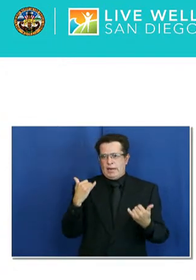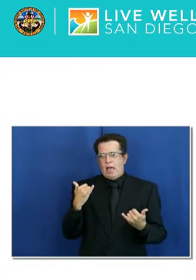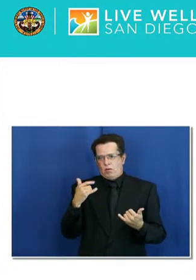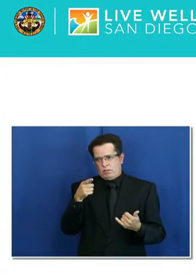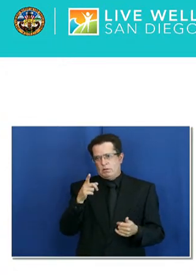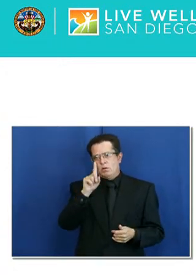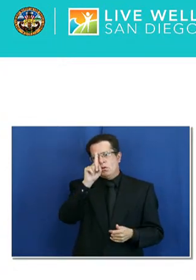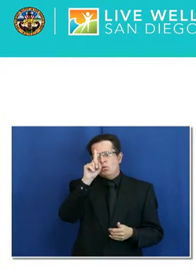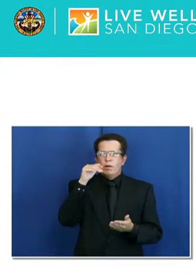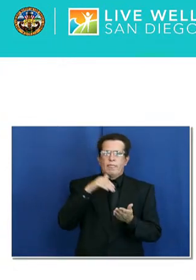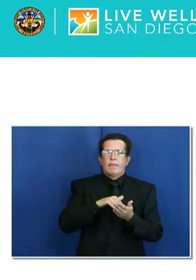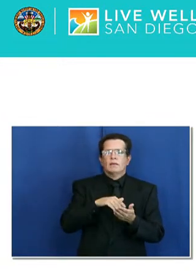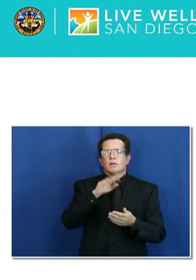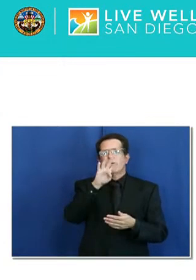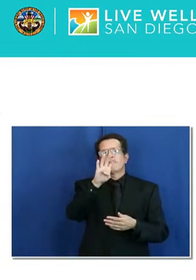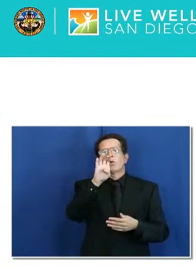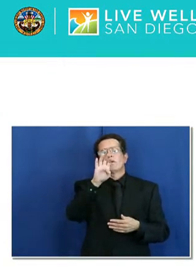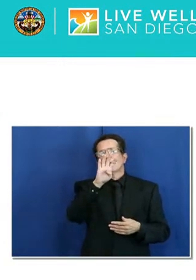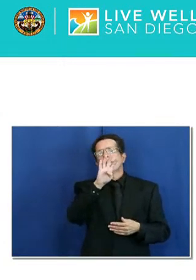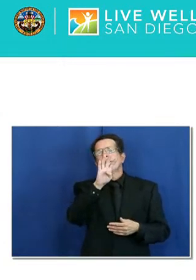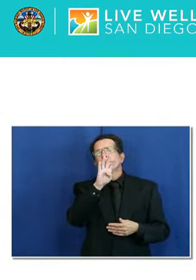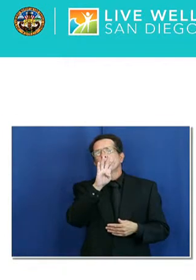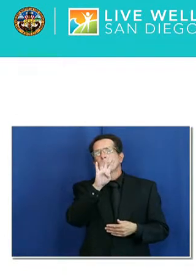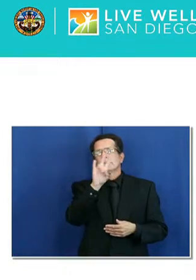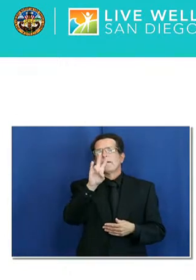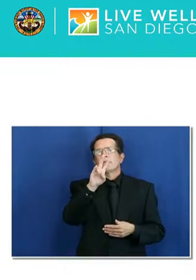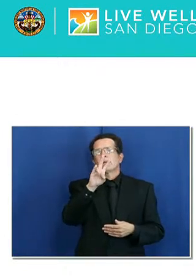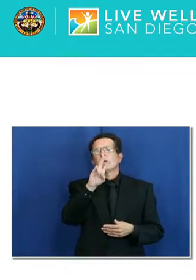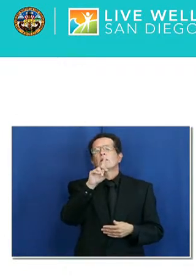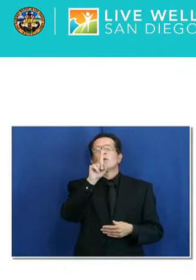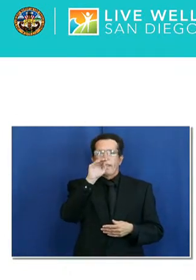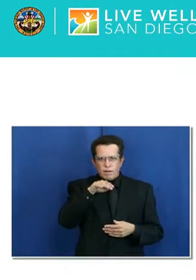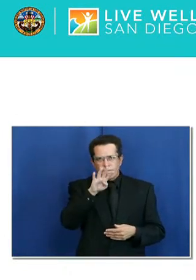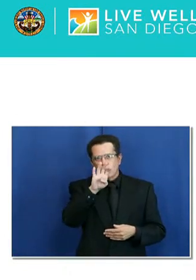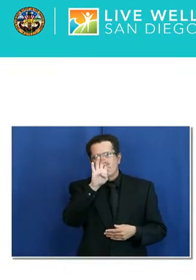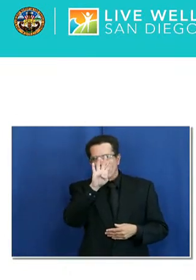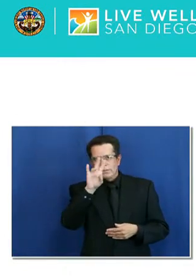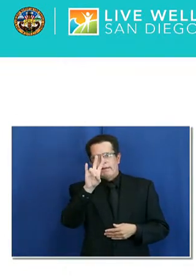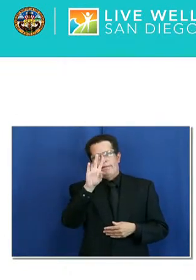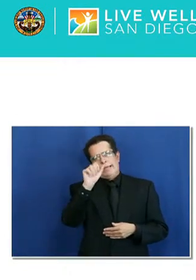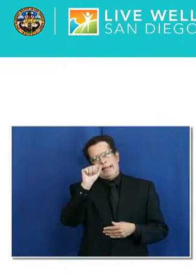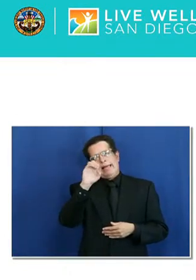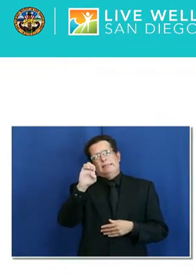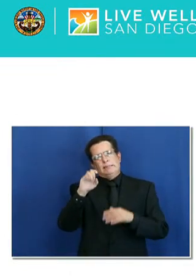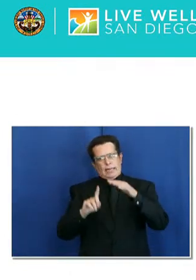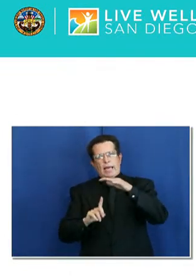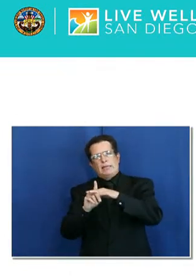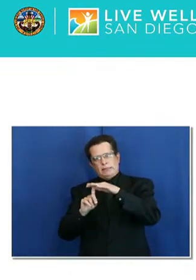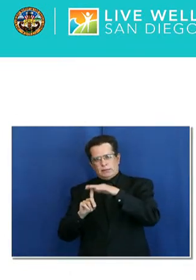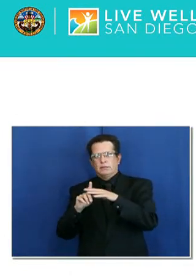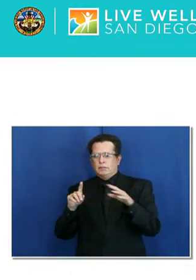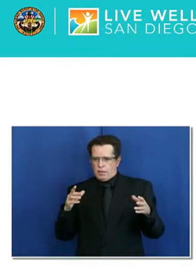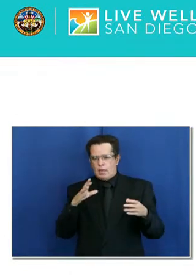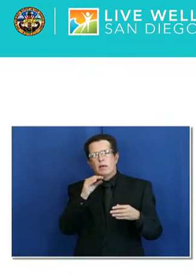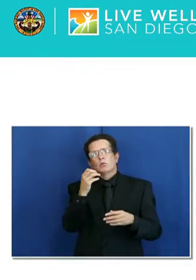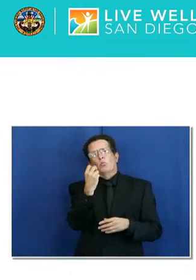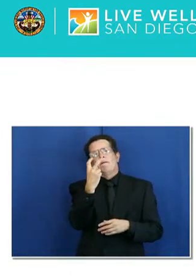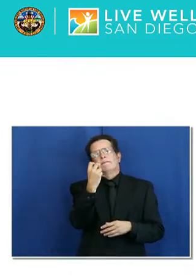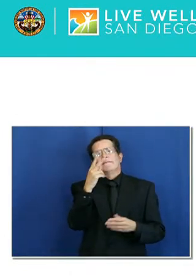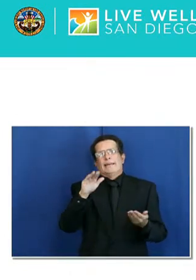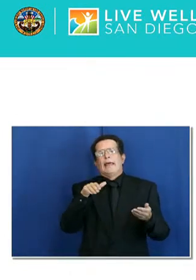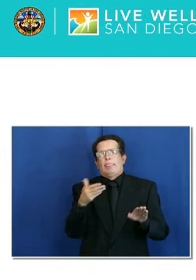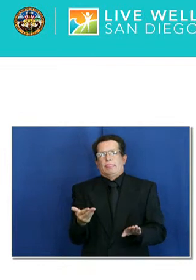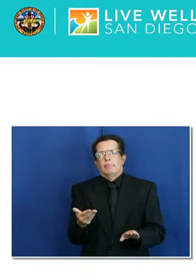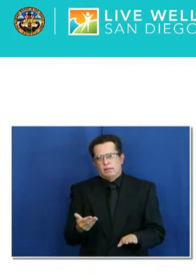produced 1,447 laboratory confirmed cases, including a total of 12 deaths.